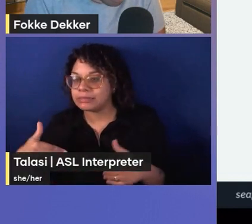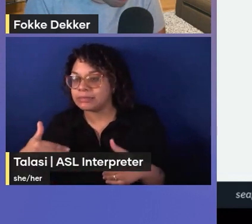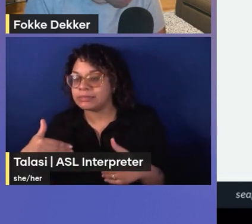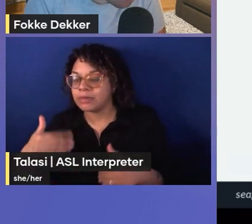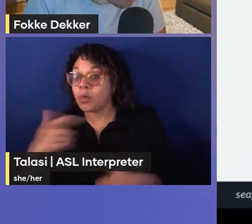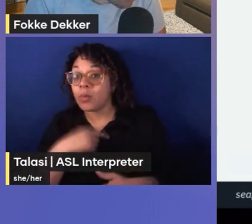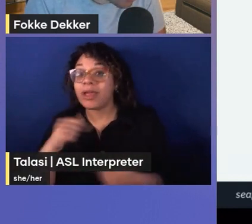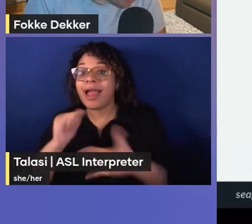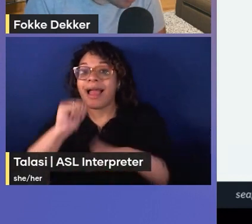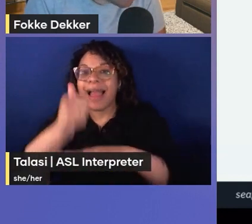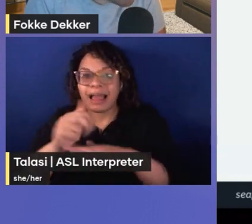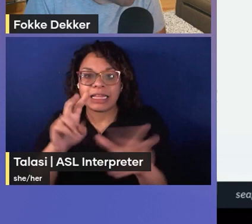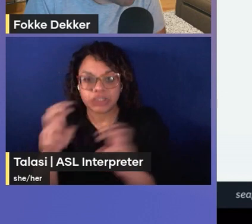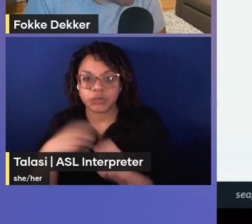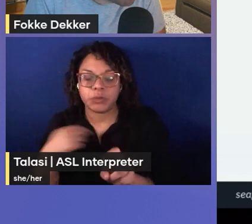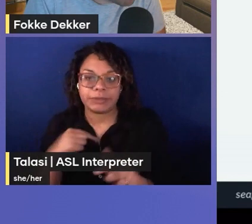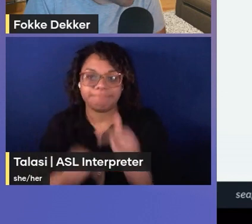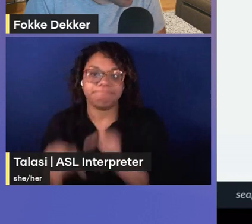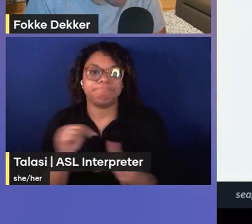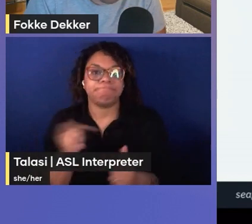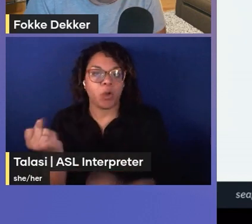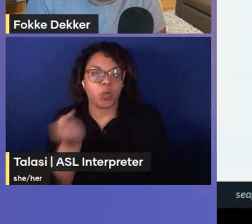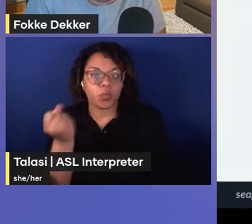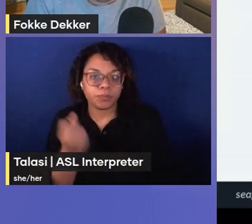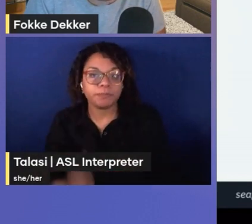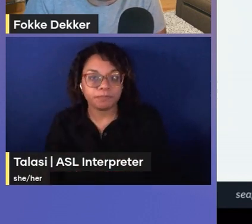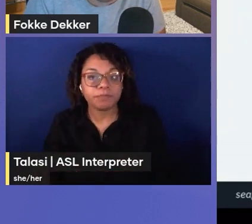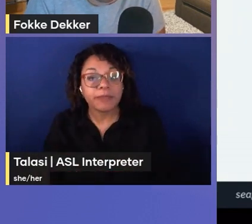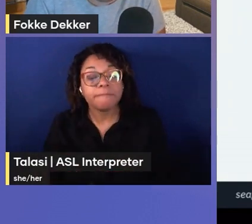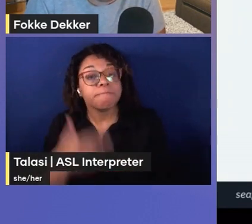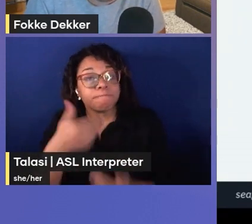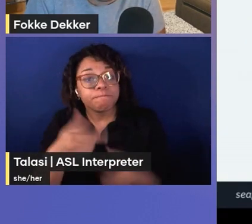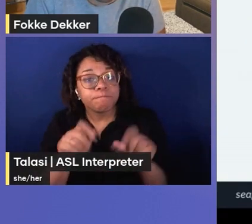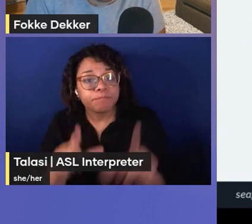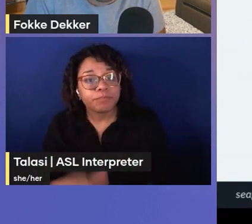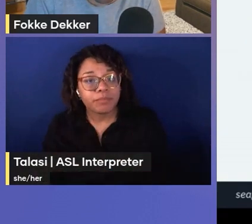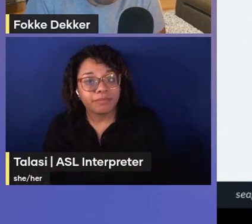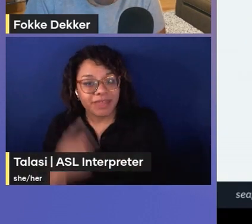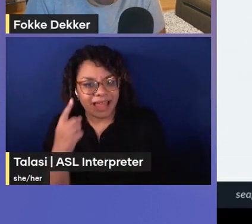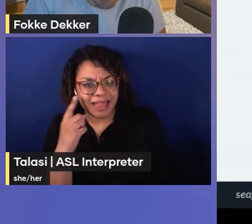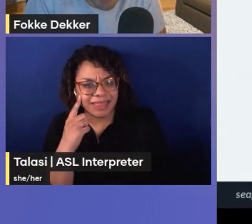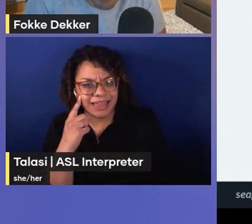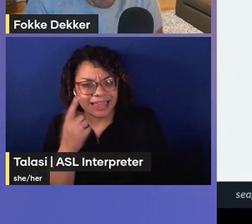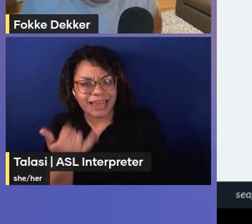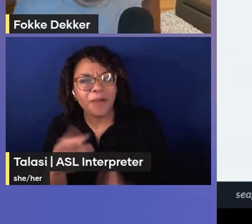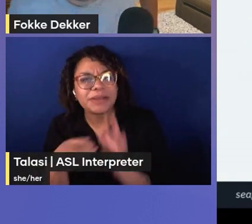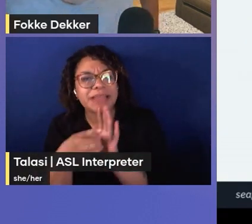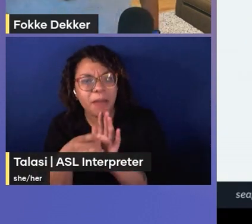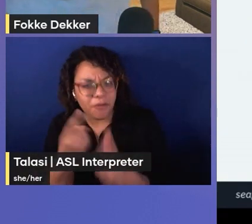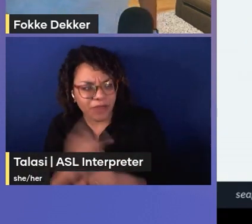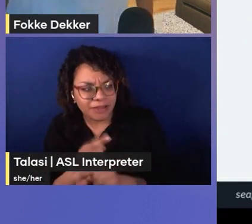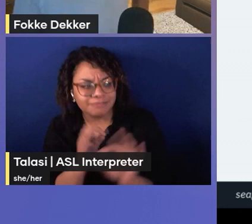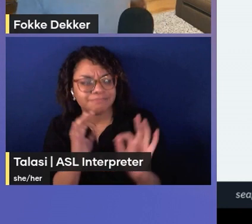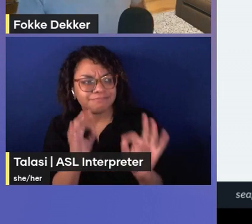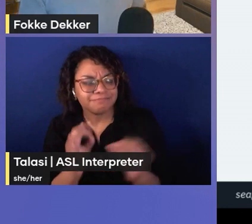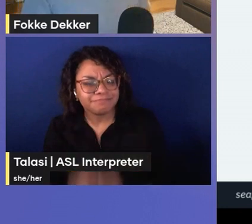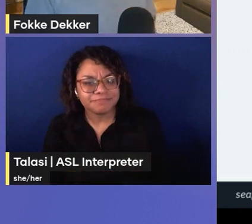there. All right, next slide. I think we're down to a demo. Yeah. I